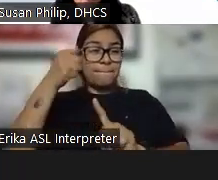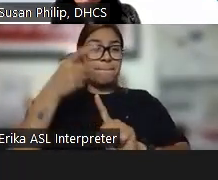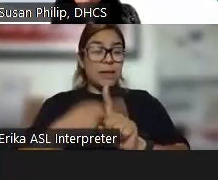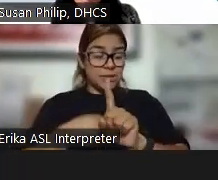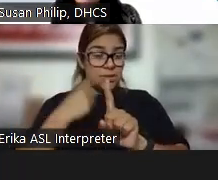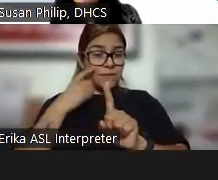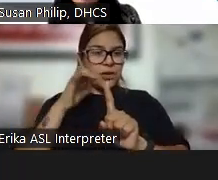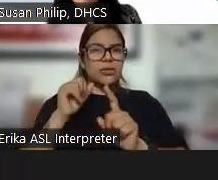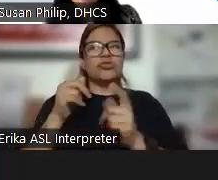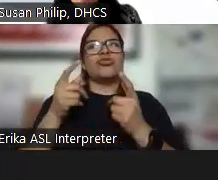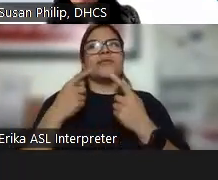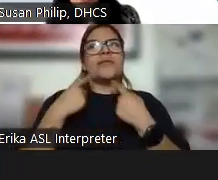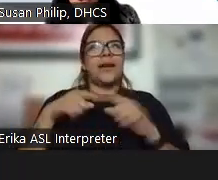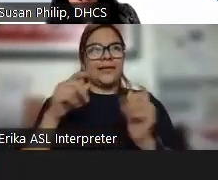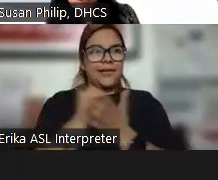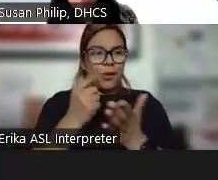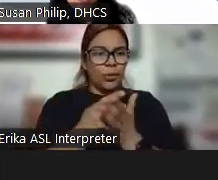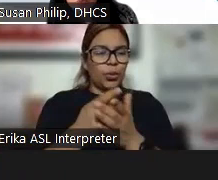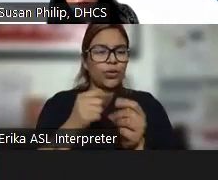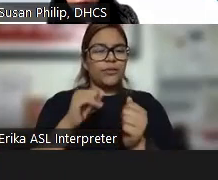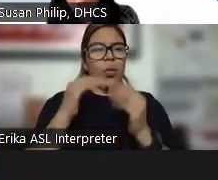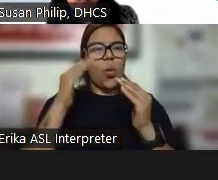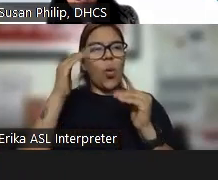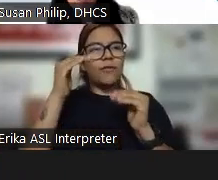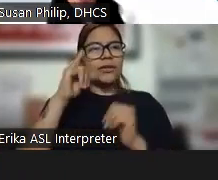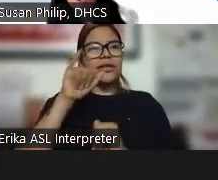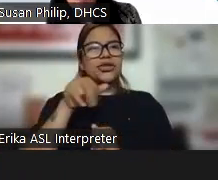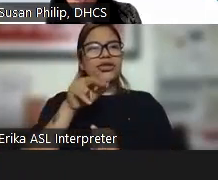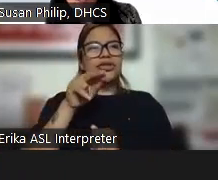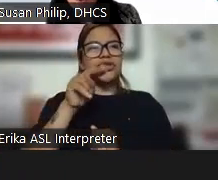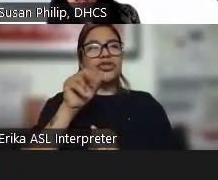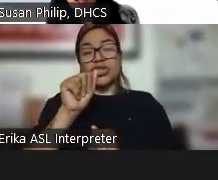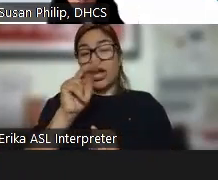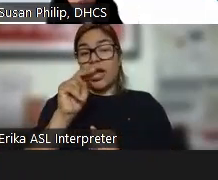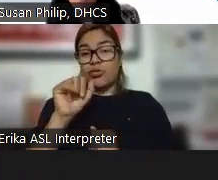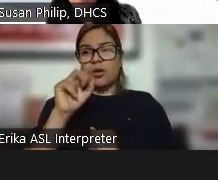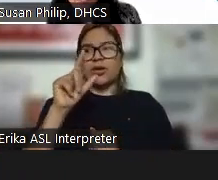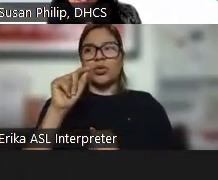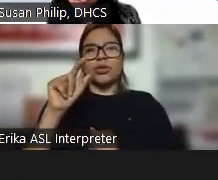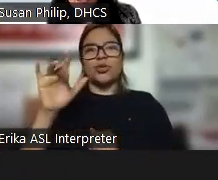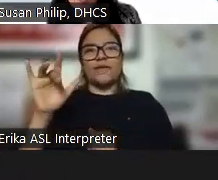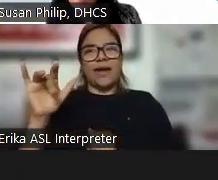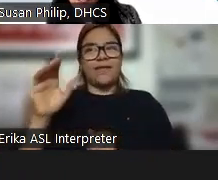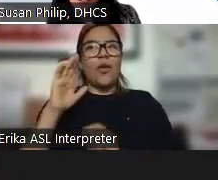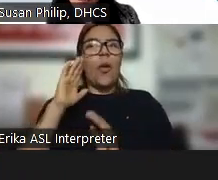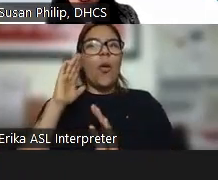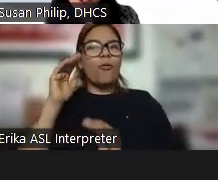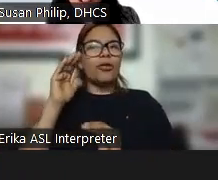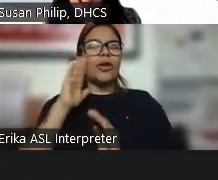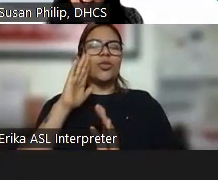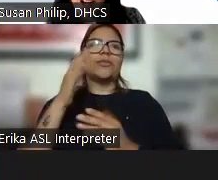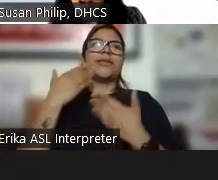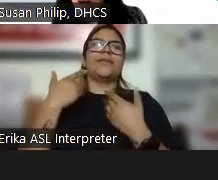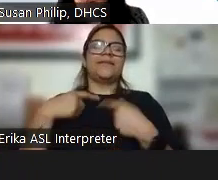at go live no sooner than January 2025. And we'll be taking a phased